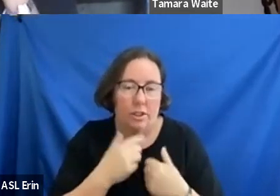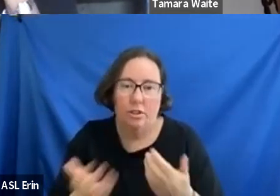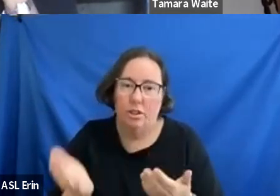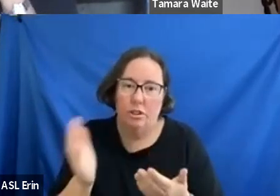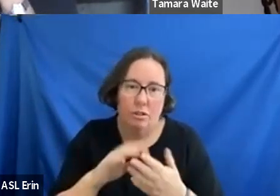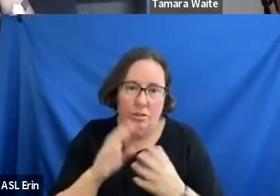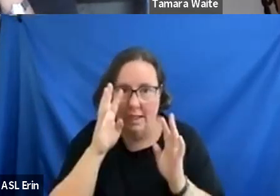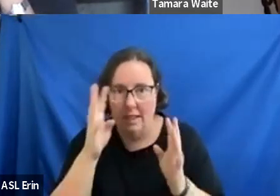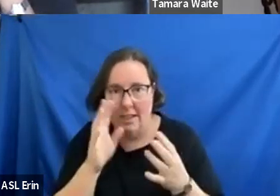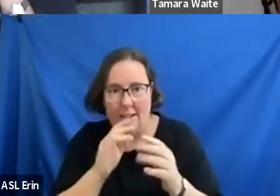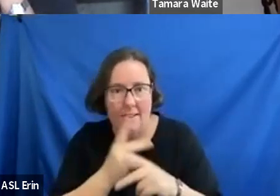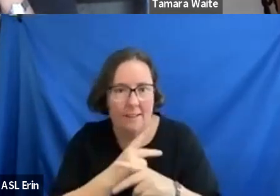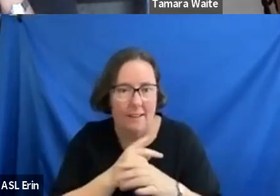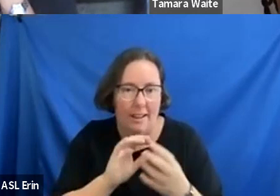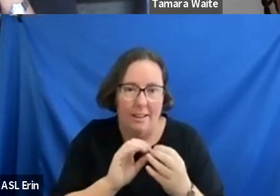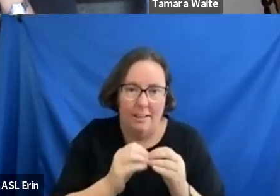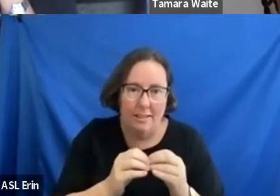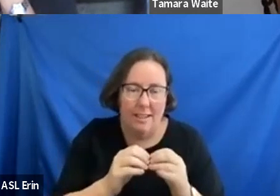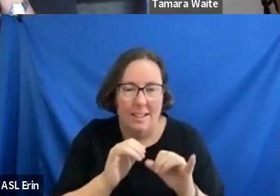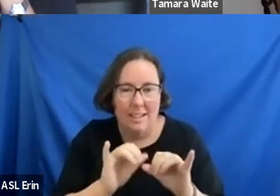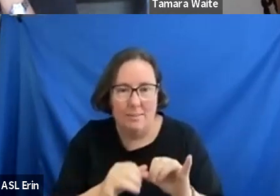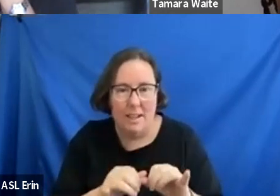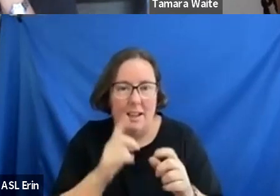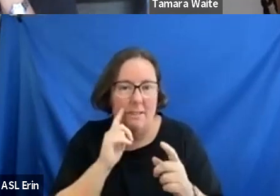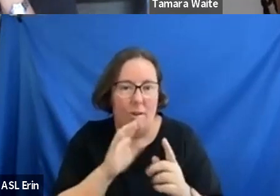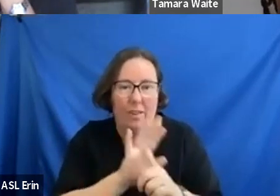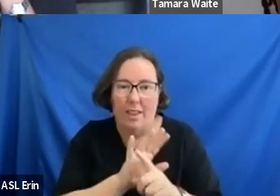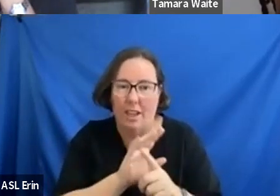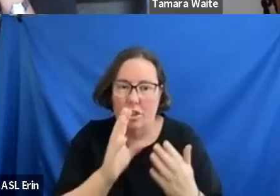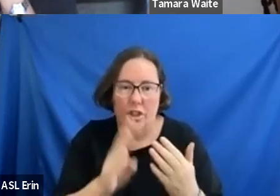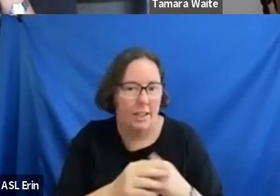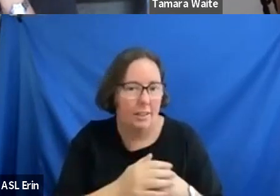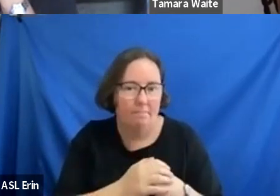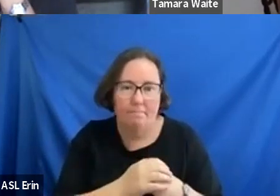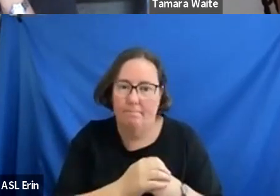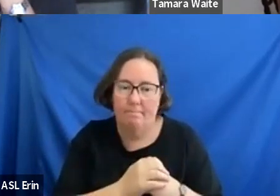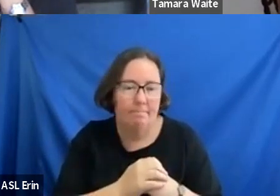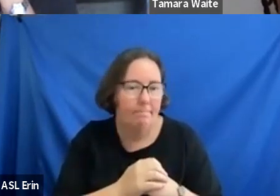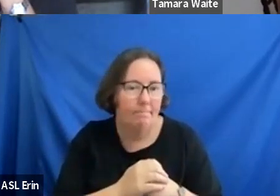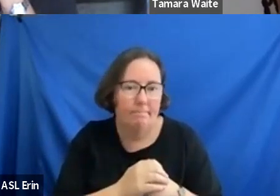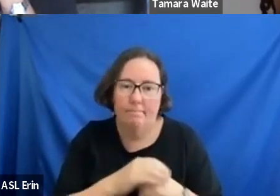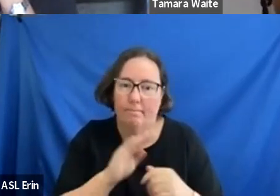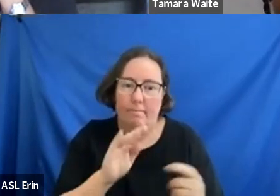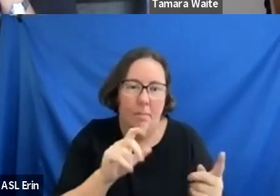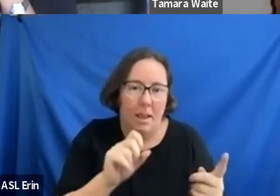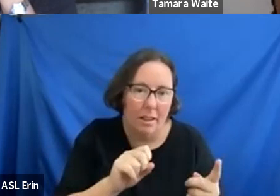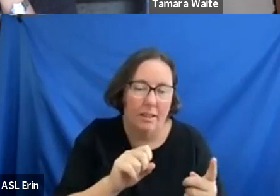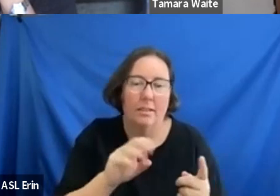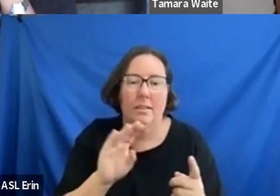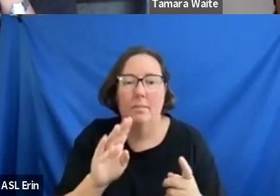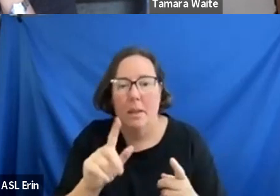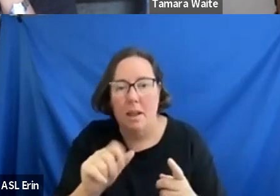re-engineering the mechanics of the curricula at BLS or the other exam